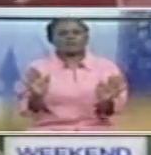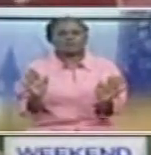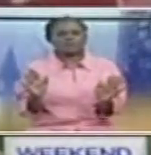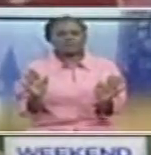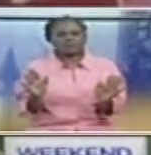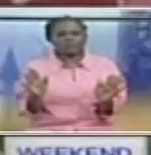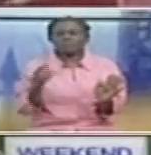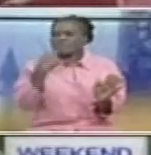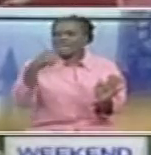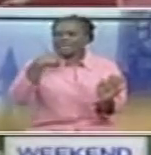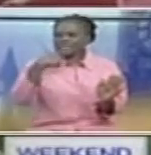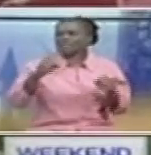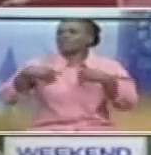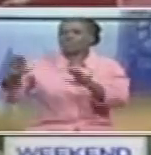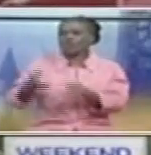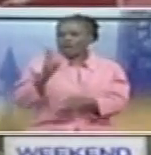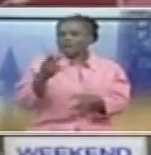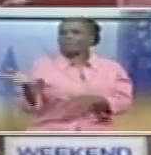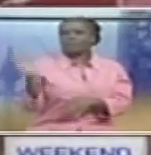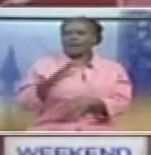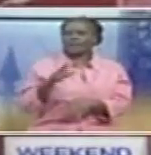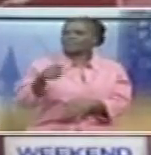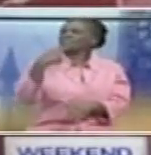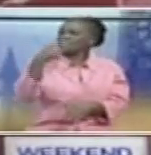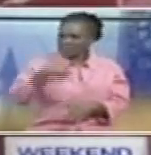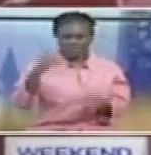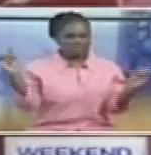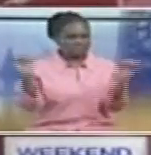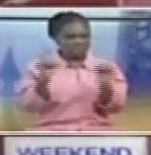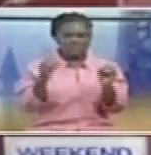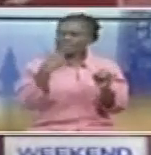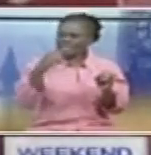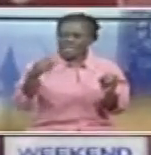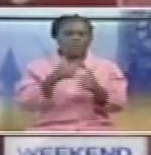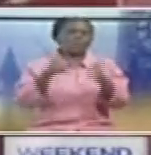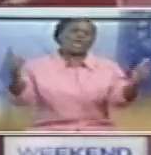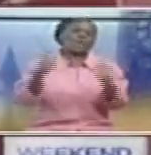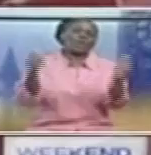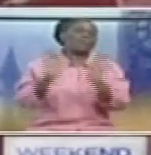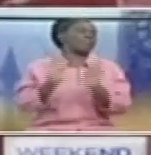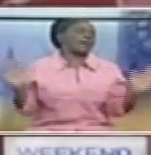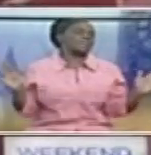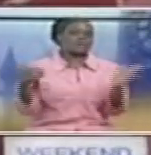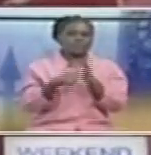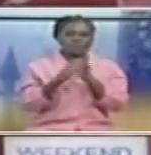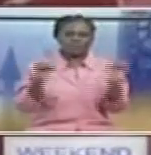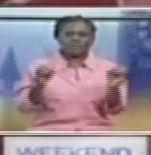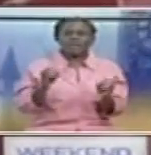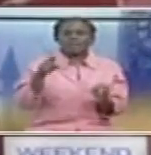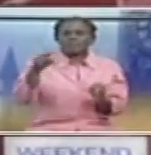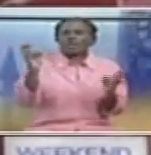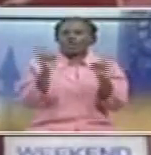huko, unaweza rudi. Mimi naweza sema hivyo. Ajai kuniambia. Nasema hakuna shida mama. Kuna shida mama. Amina lost